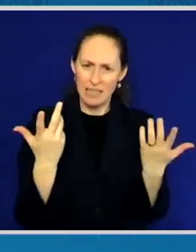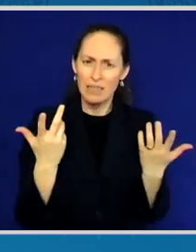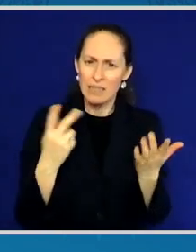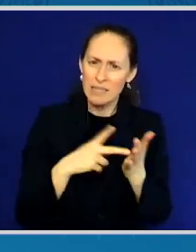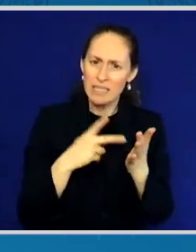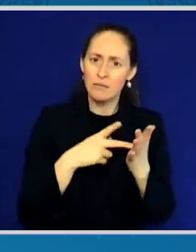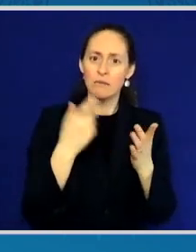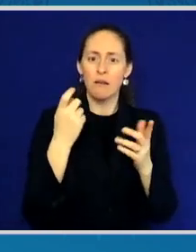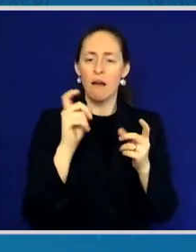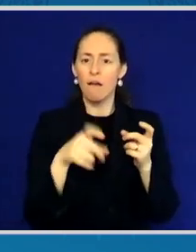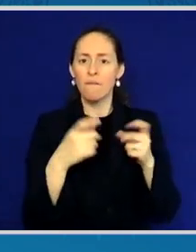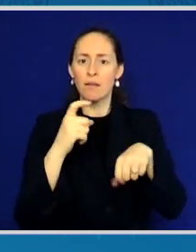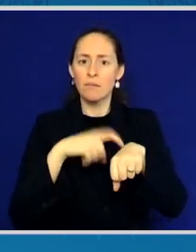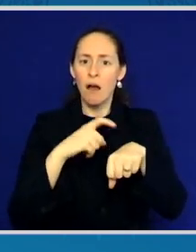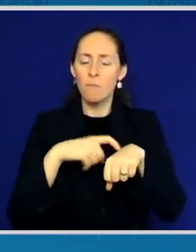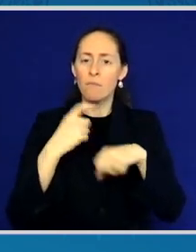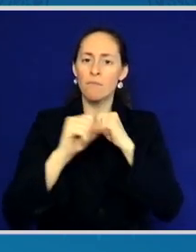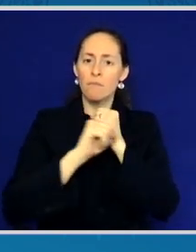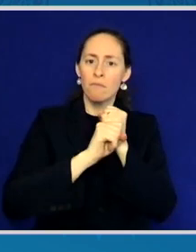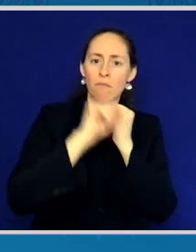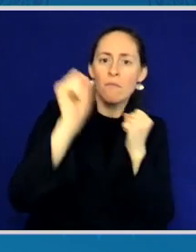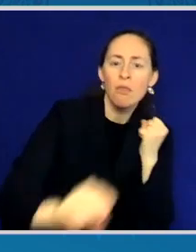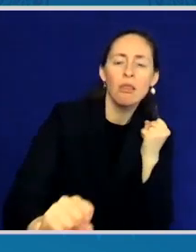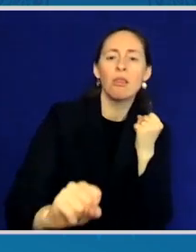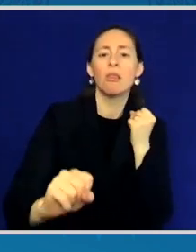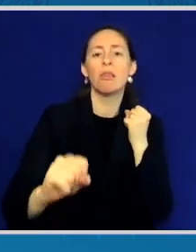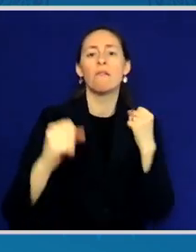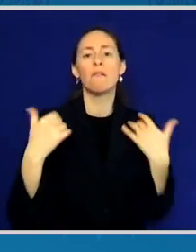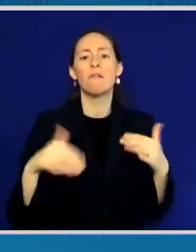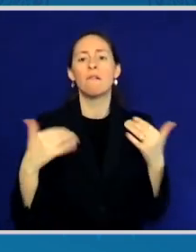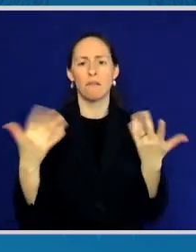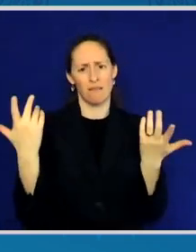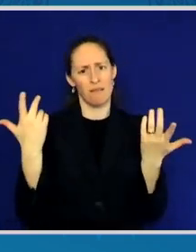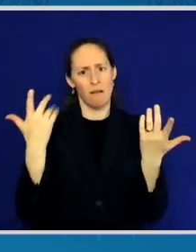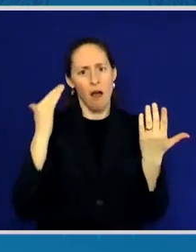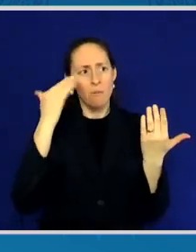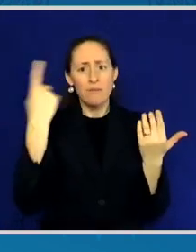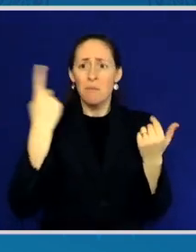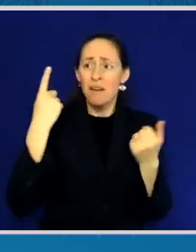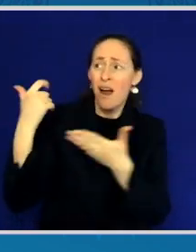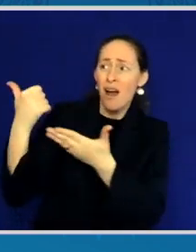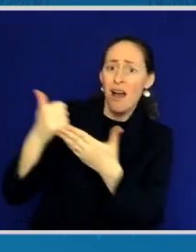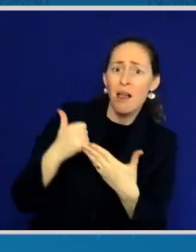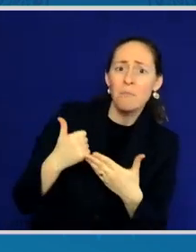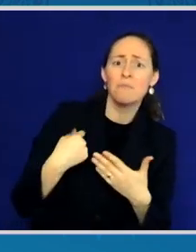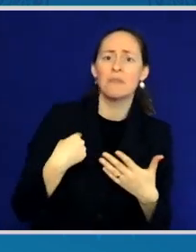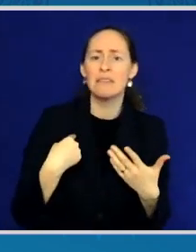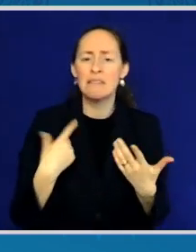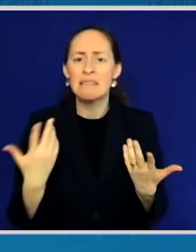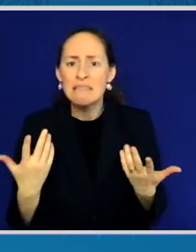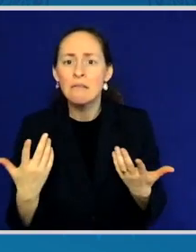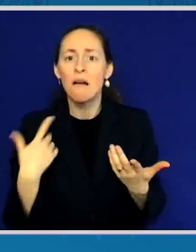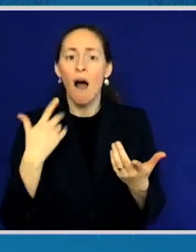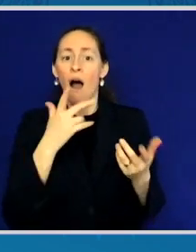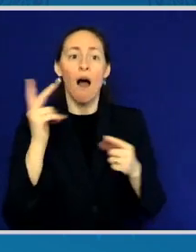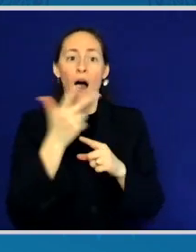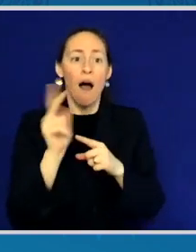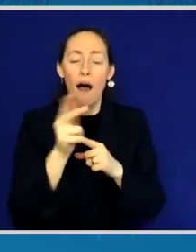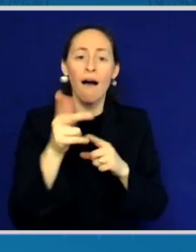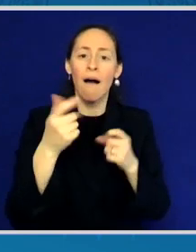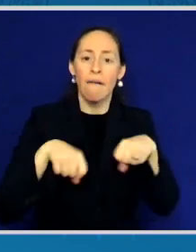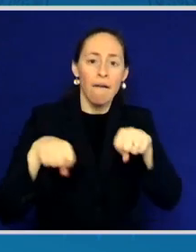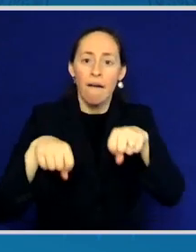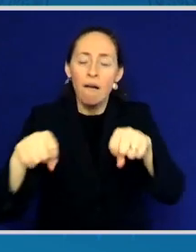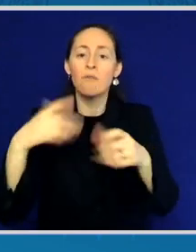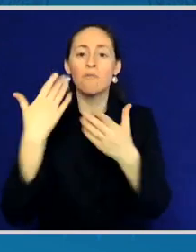least twice as much time for her to get up, get down, and hopefully have somebody help her with the stroller to get to the bus stop. Lights, and what that means in